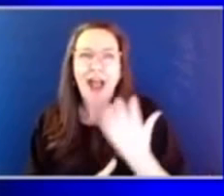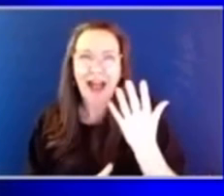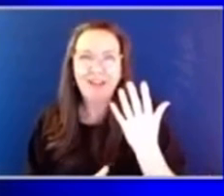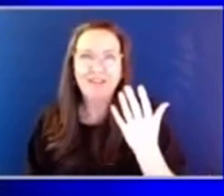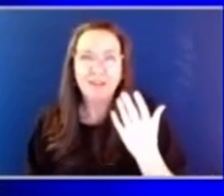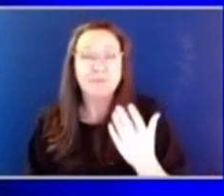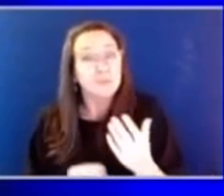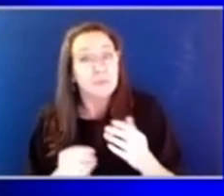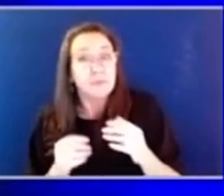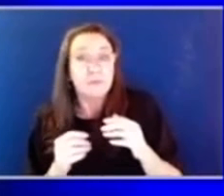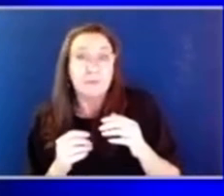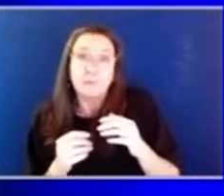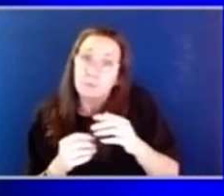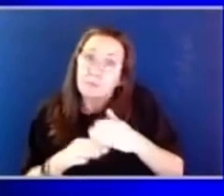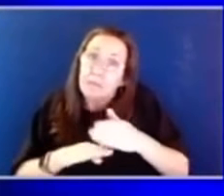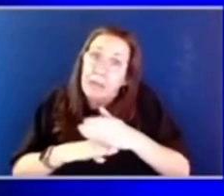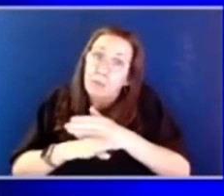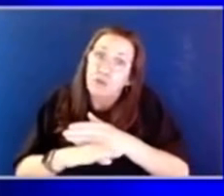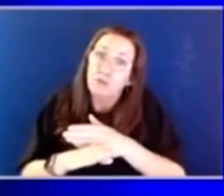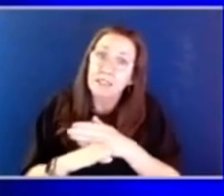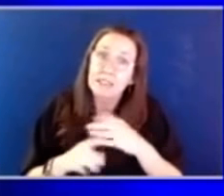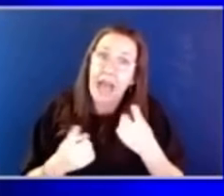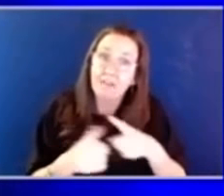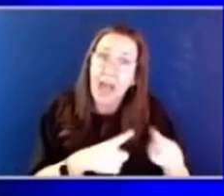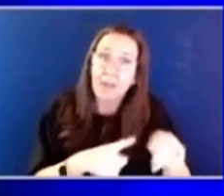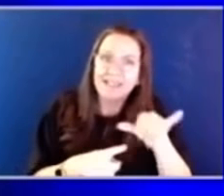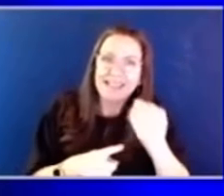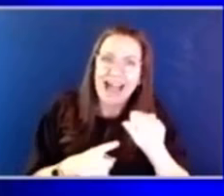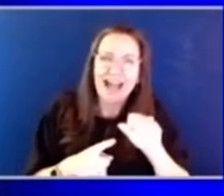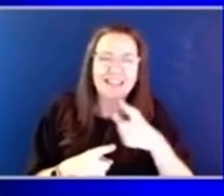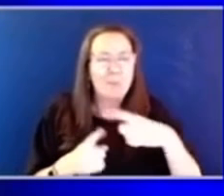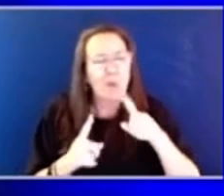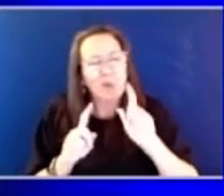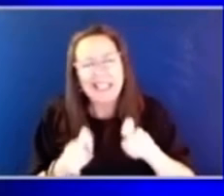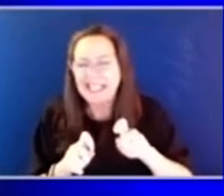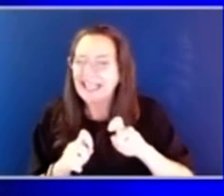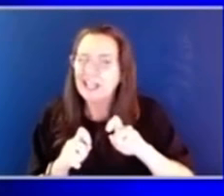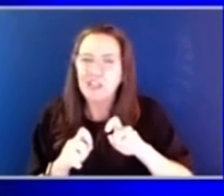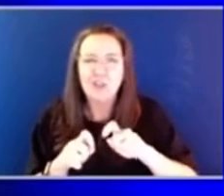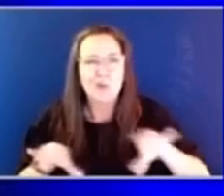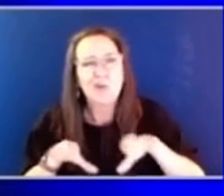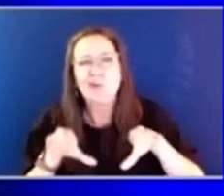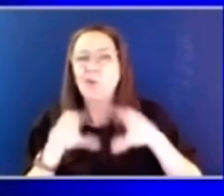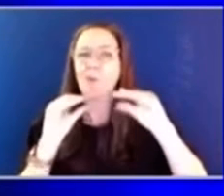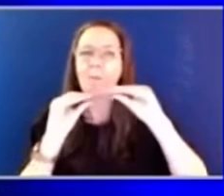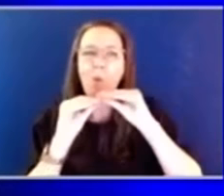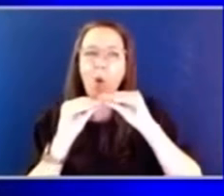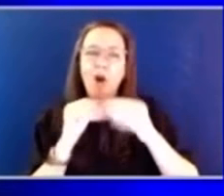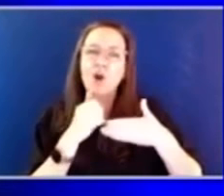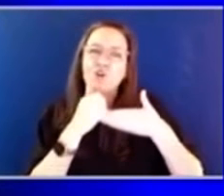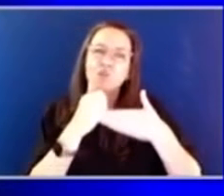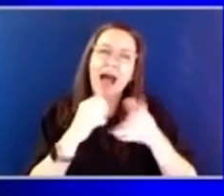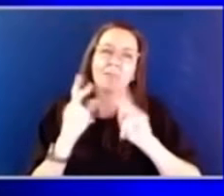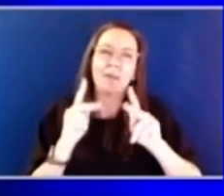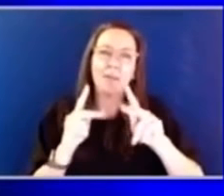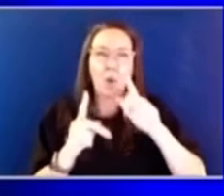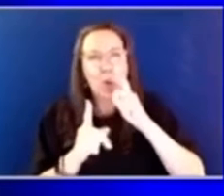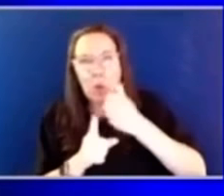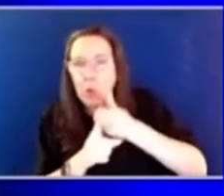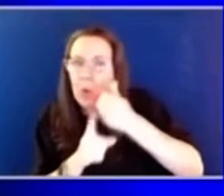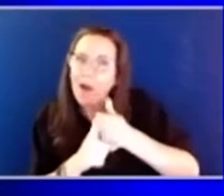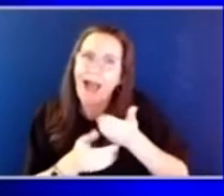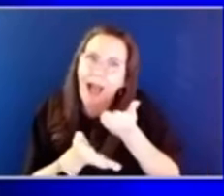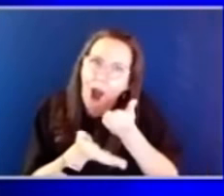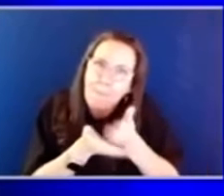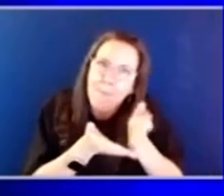year, but there's still more that can be done to help marginalized populations succeed and feel included, and I believe that